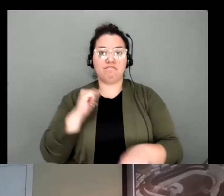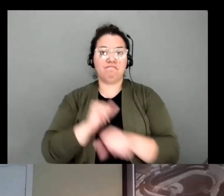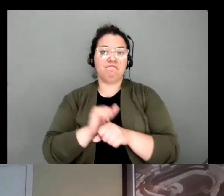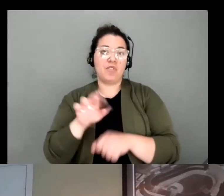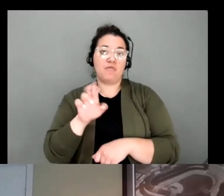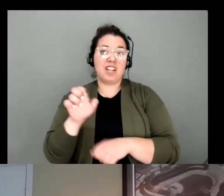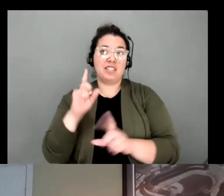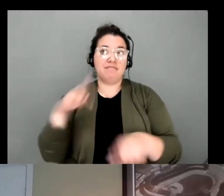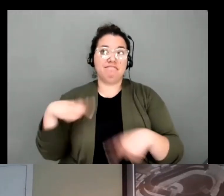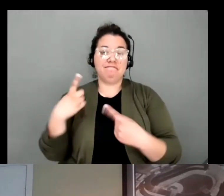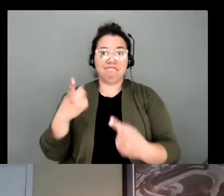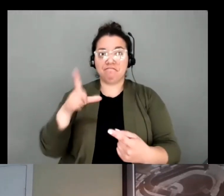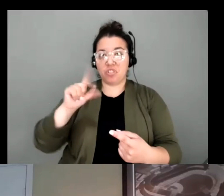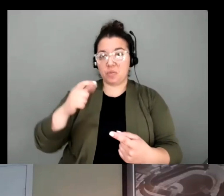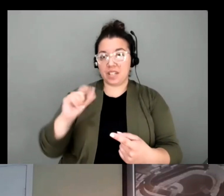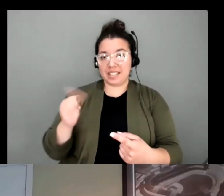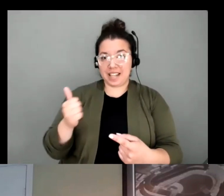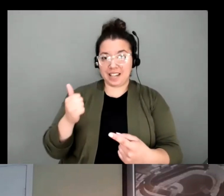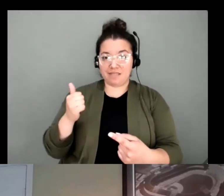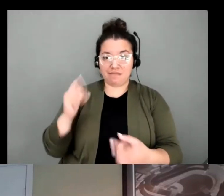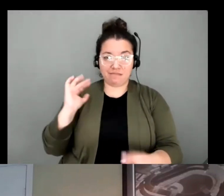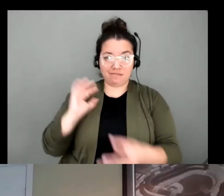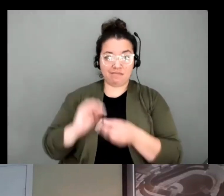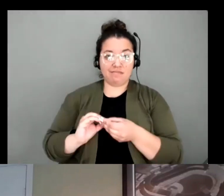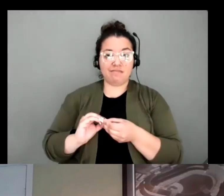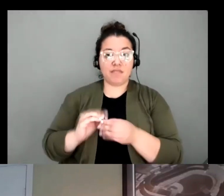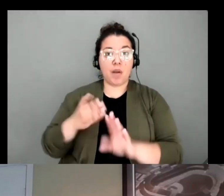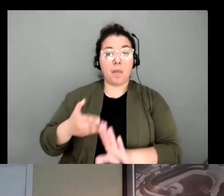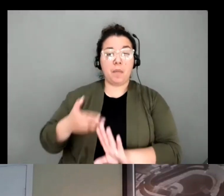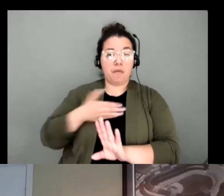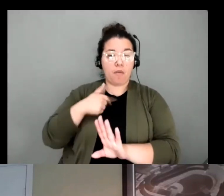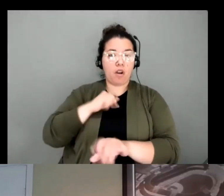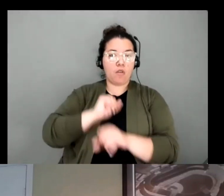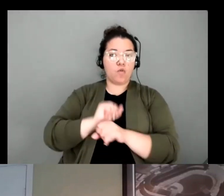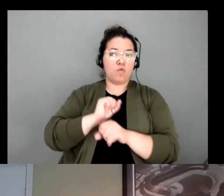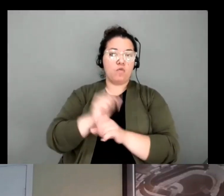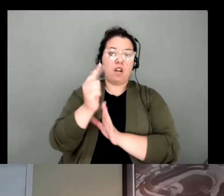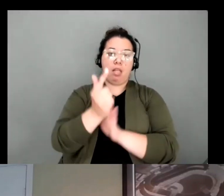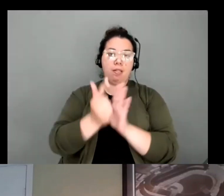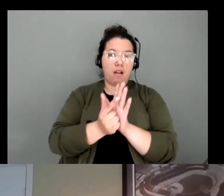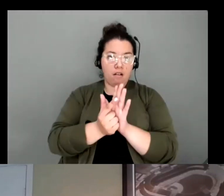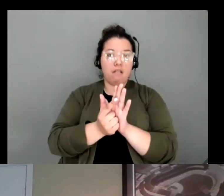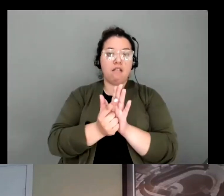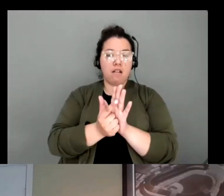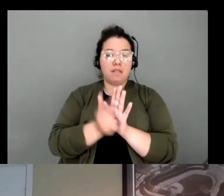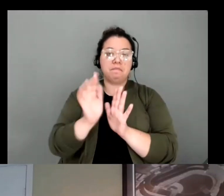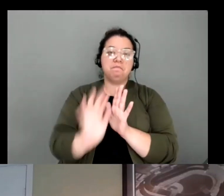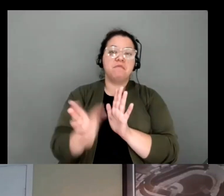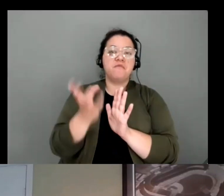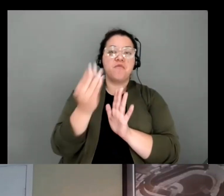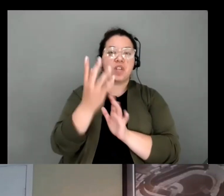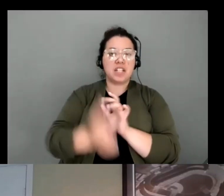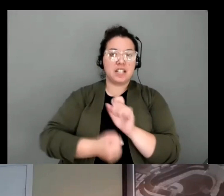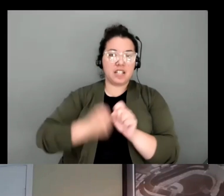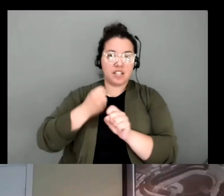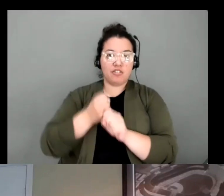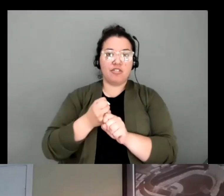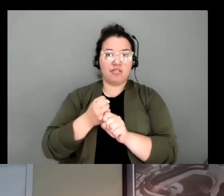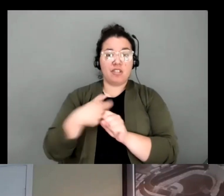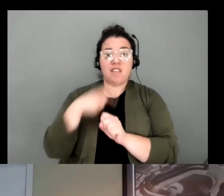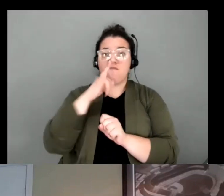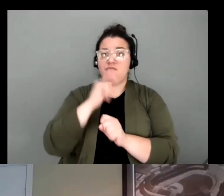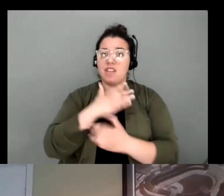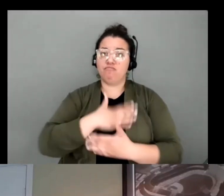since 2010. Prior to that, I worked in the legal field for about 14 years. I love working with